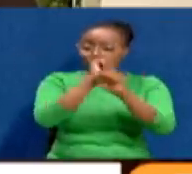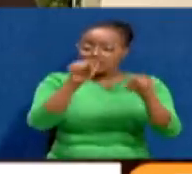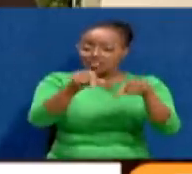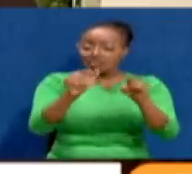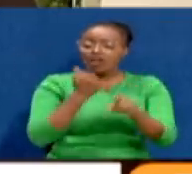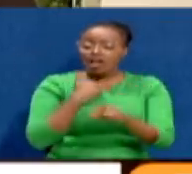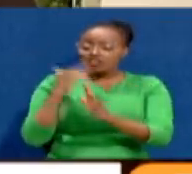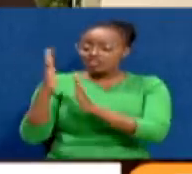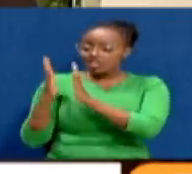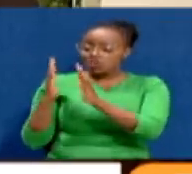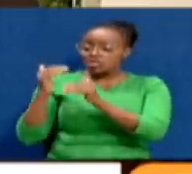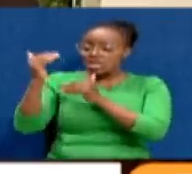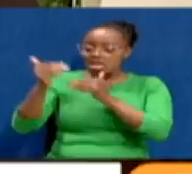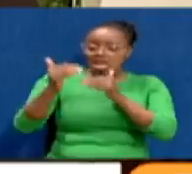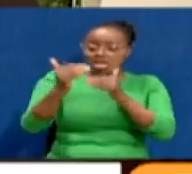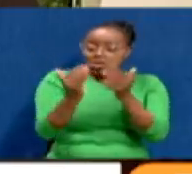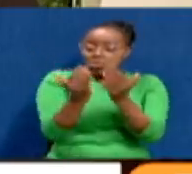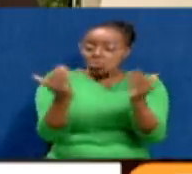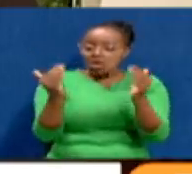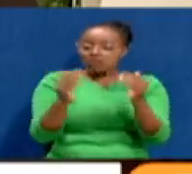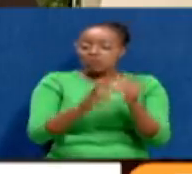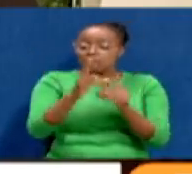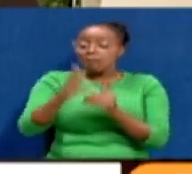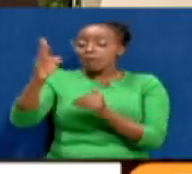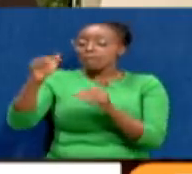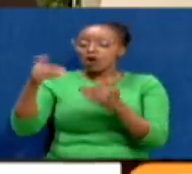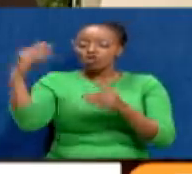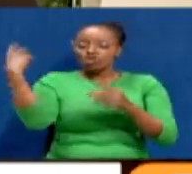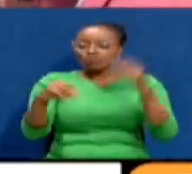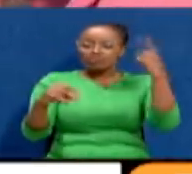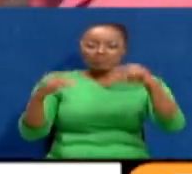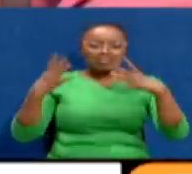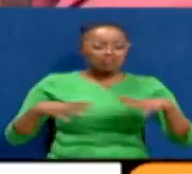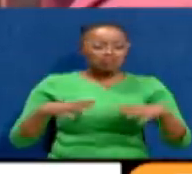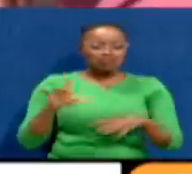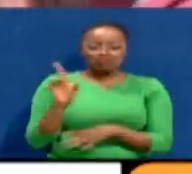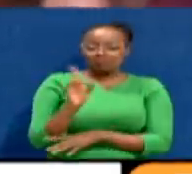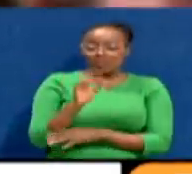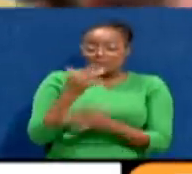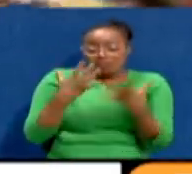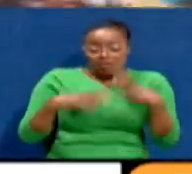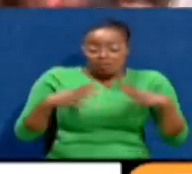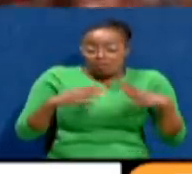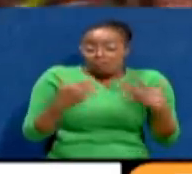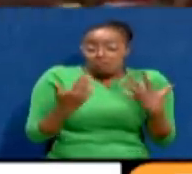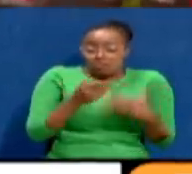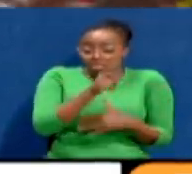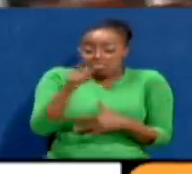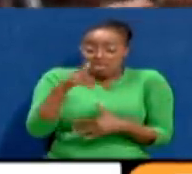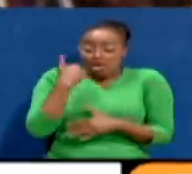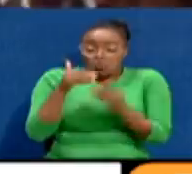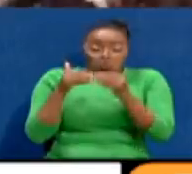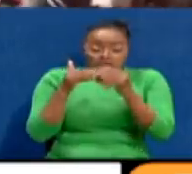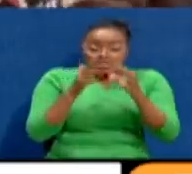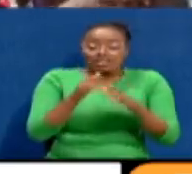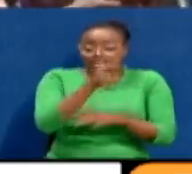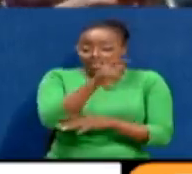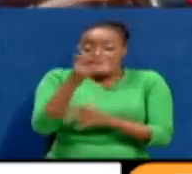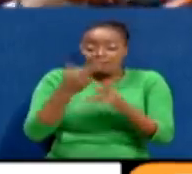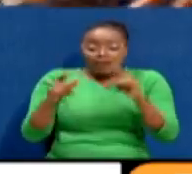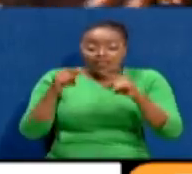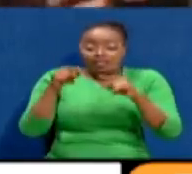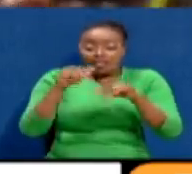he has security around him, for them to tear gas or to beat up people. Maybe those in power may want to do that, but the deputy president is